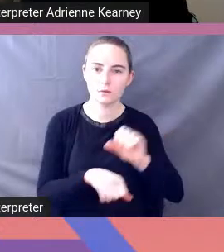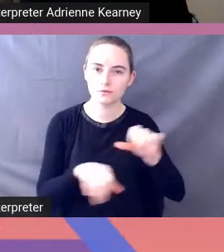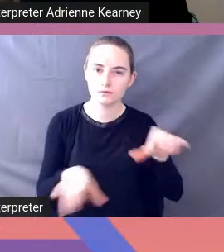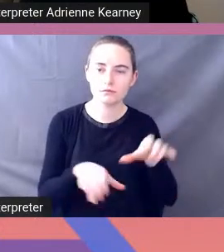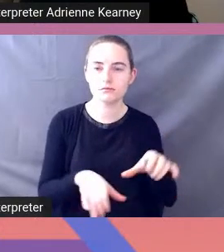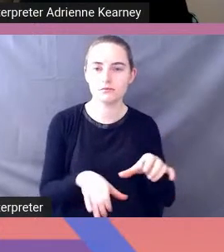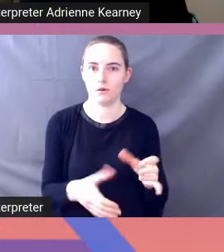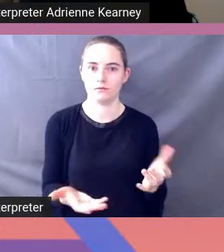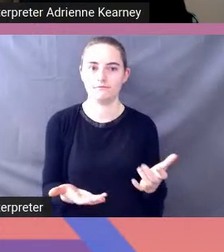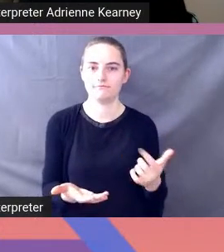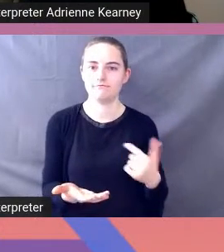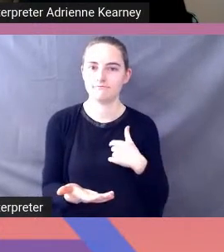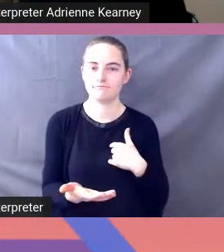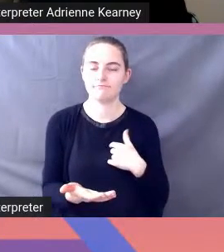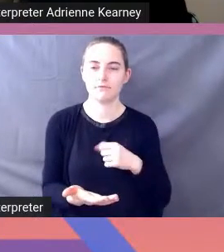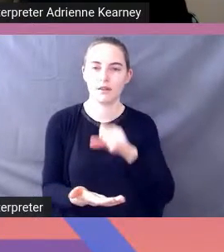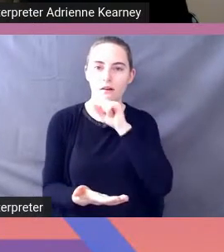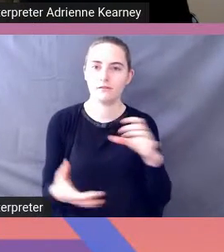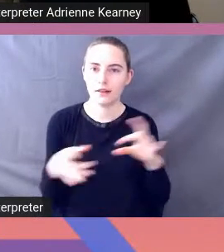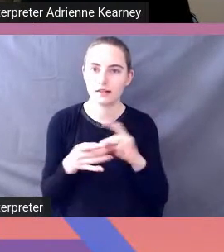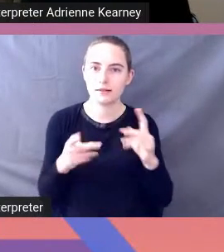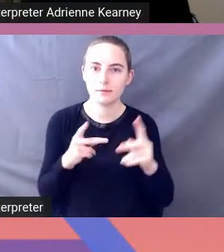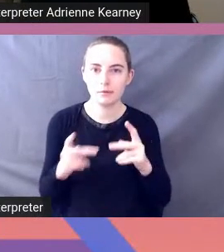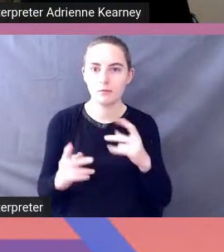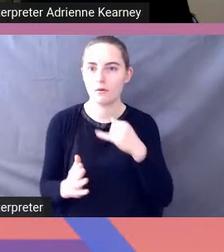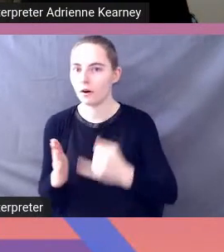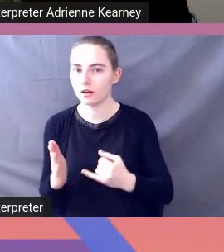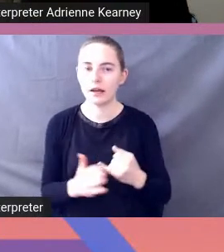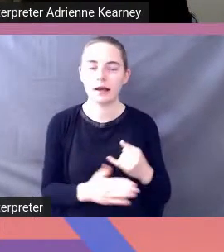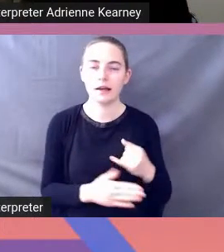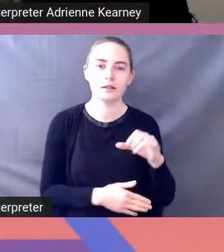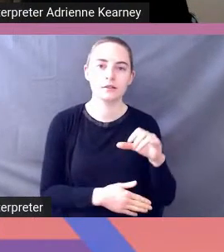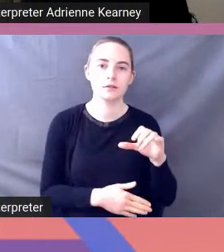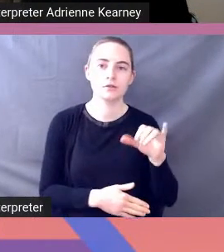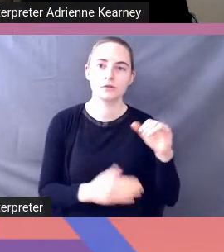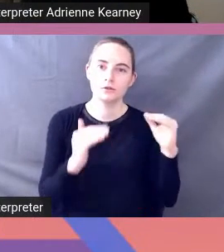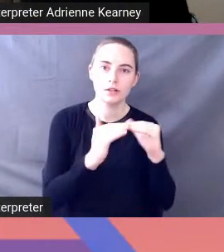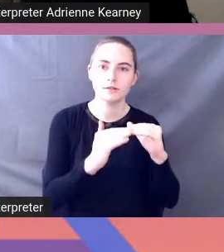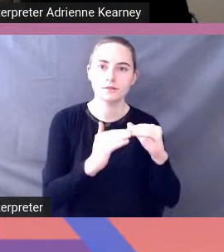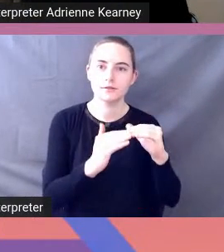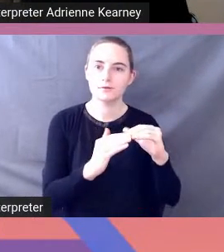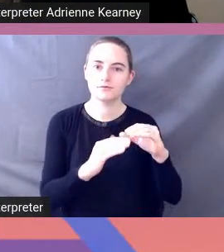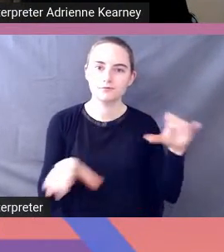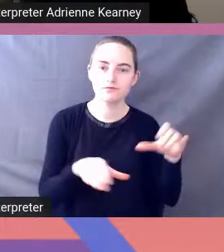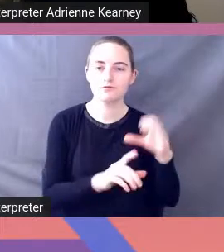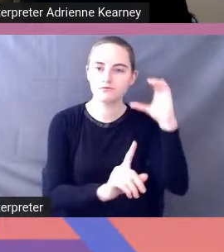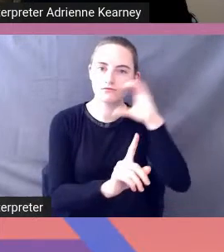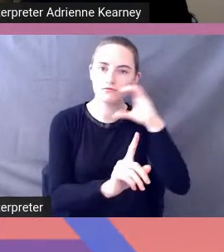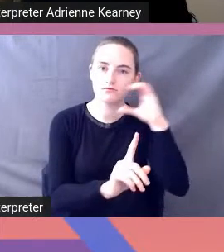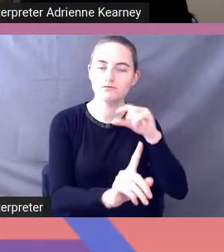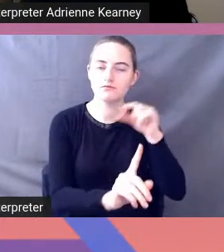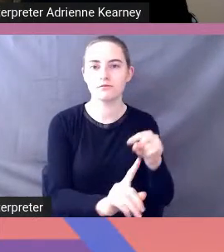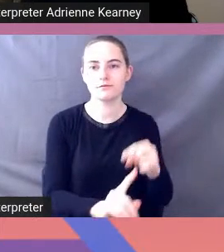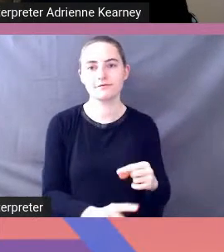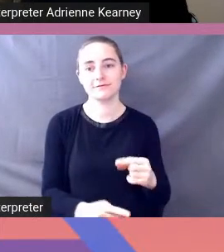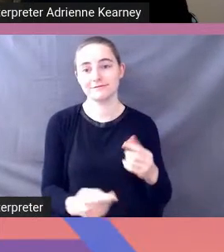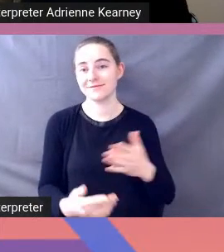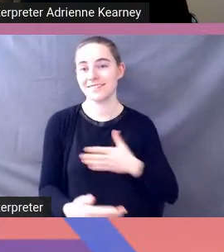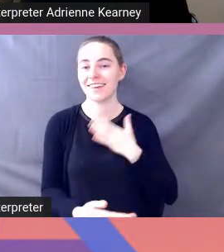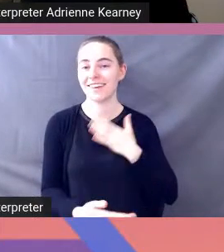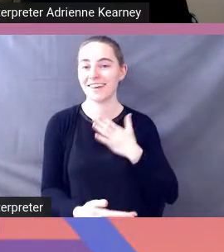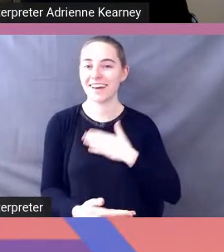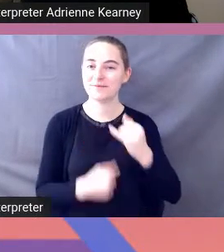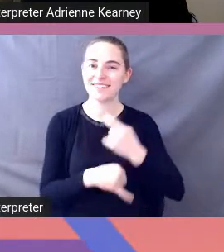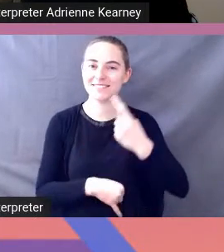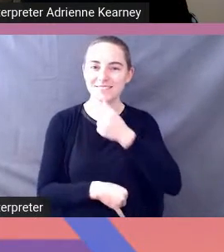racial justice and justice for queer people and for women. So happy International Women's Day, and it's great to be on this panel with a bunch of great, awesome